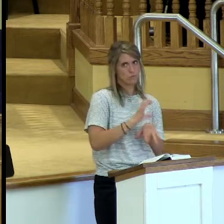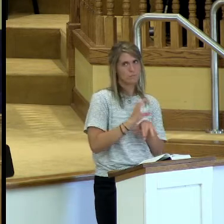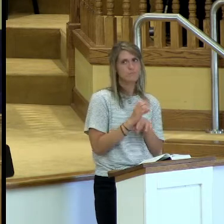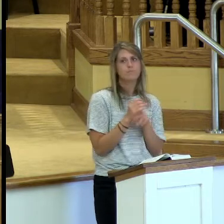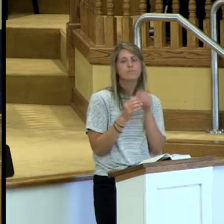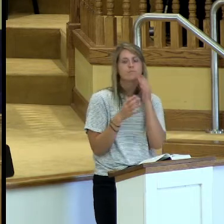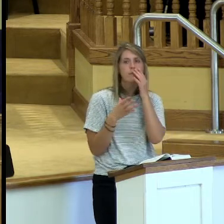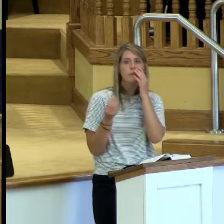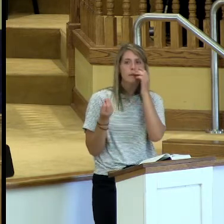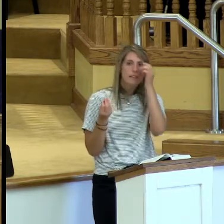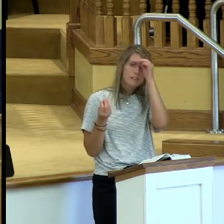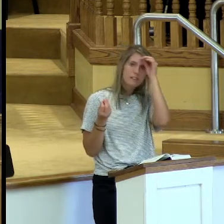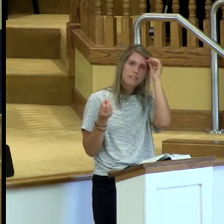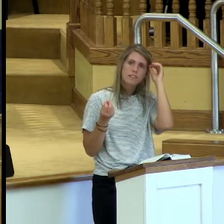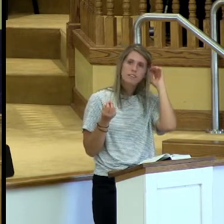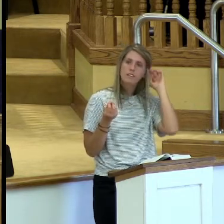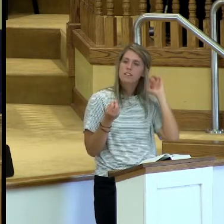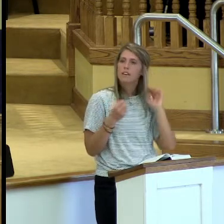And